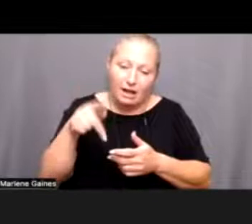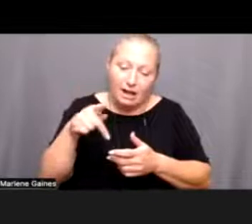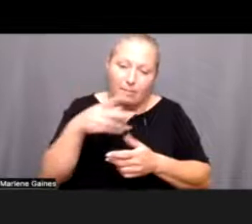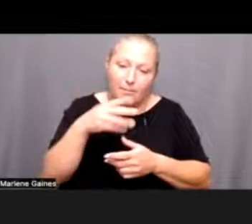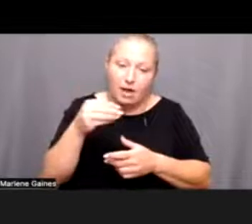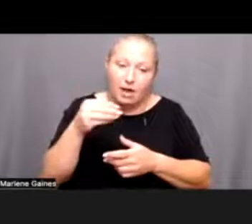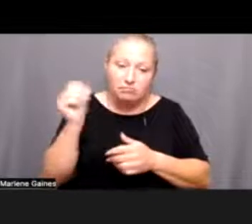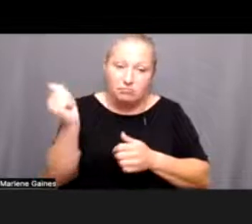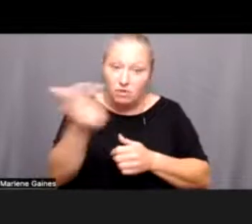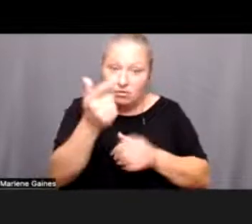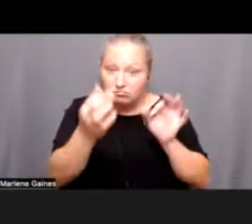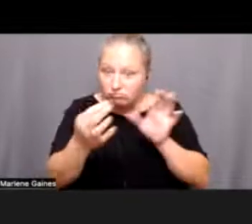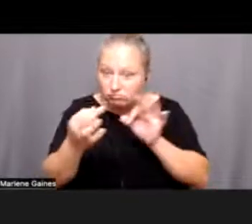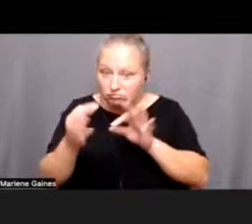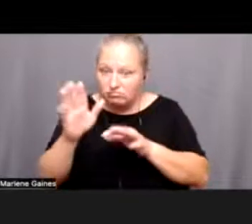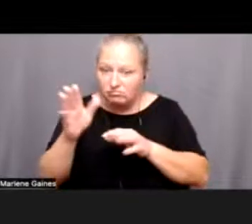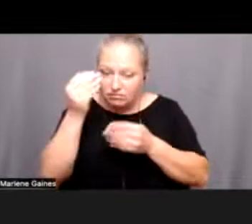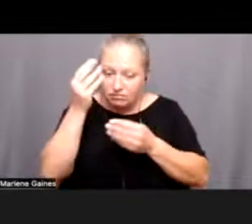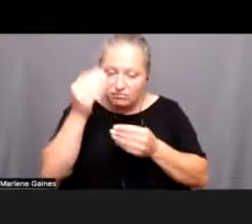input, stuff like that.